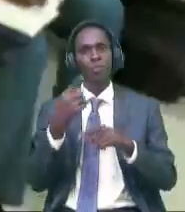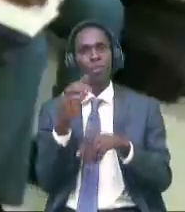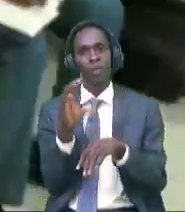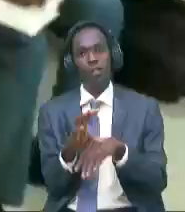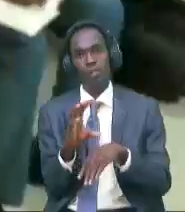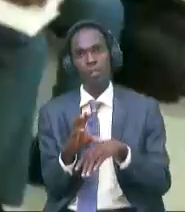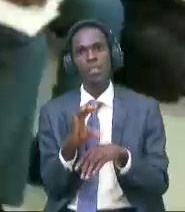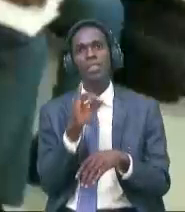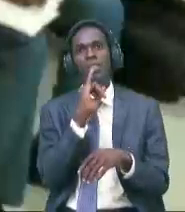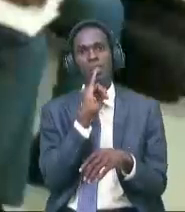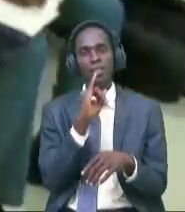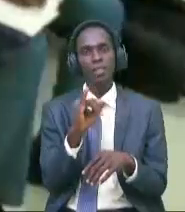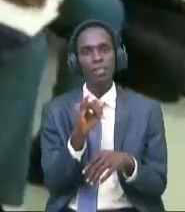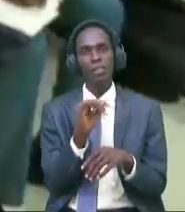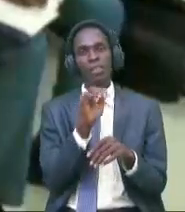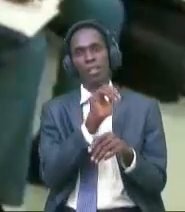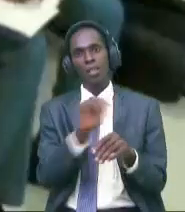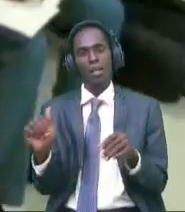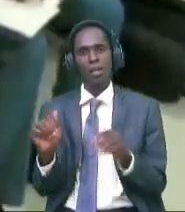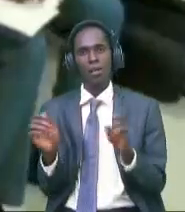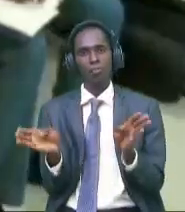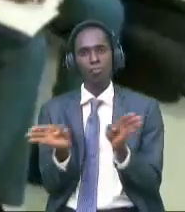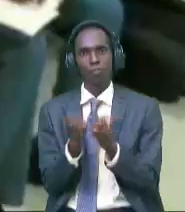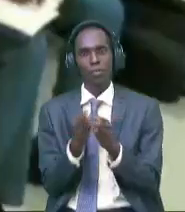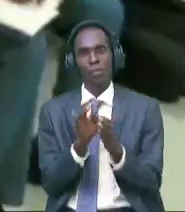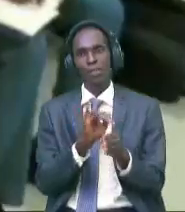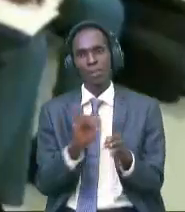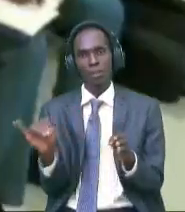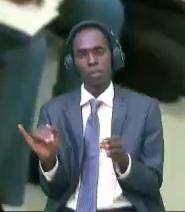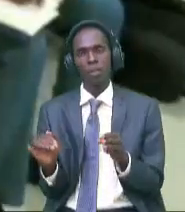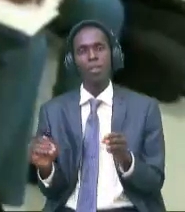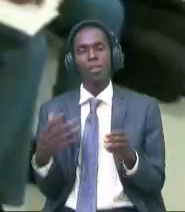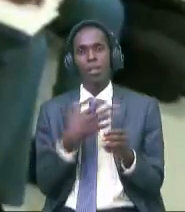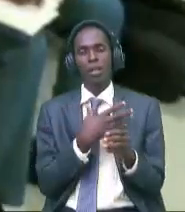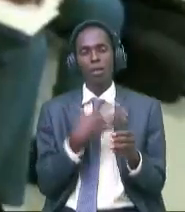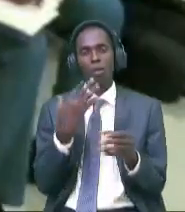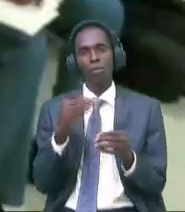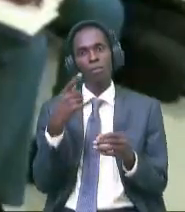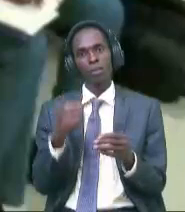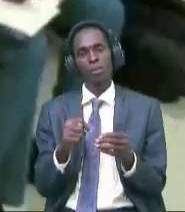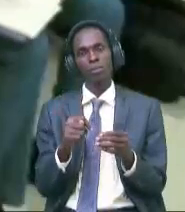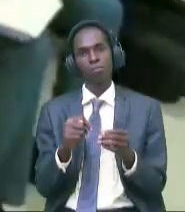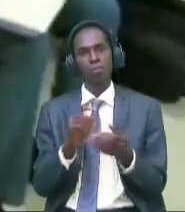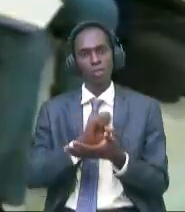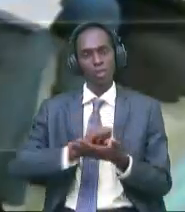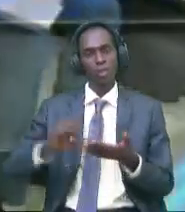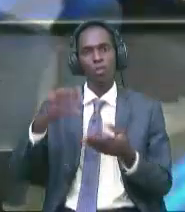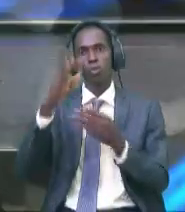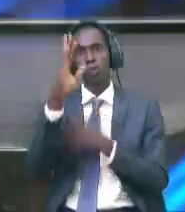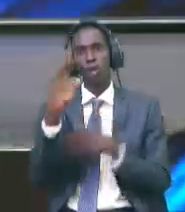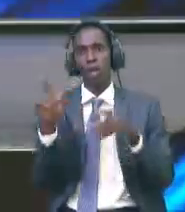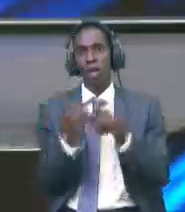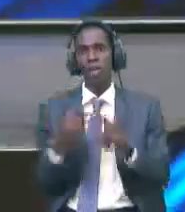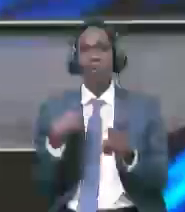church is a gathering, an assembly of the saints of God. And so, as we